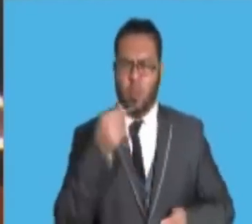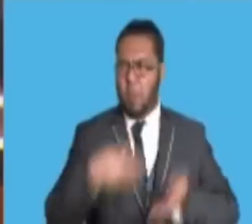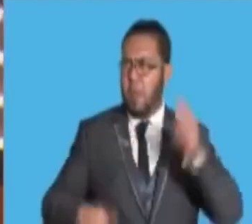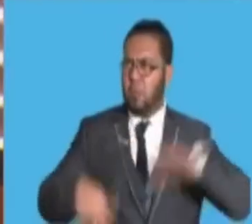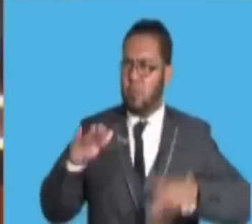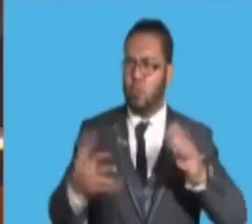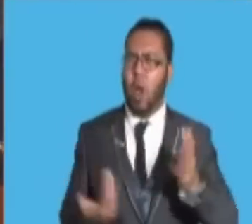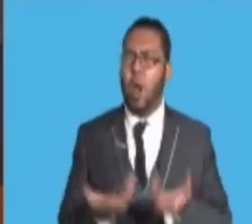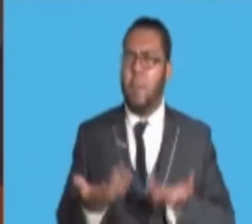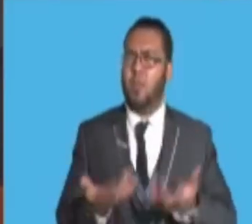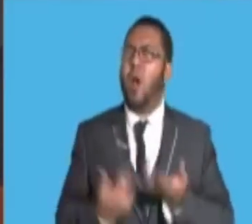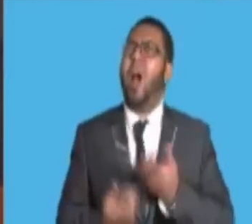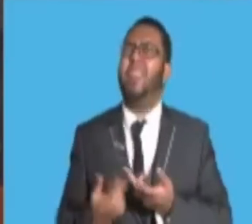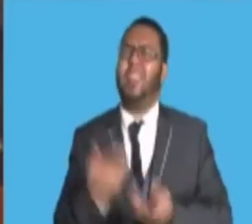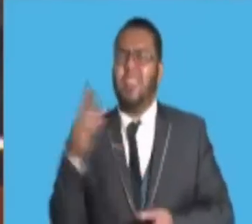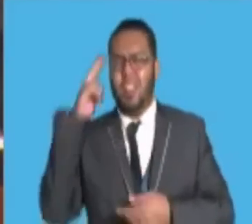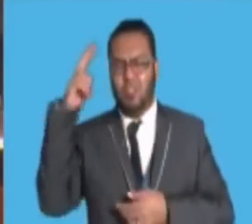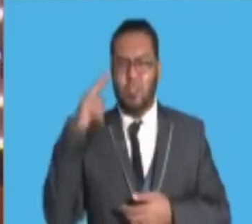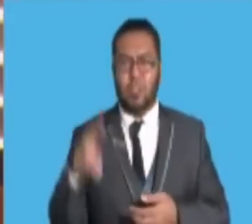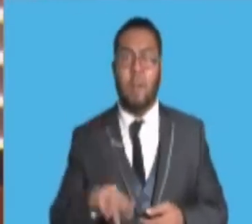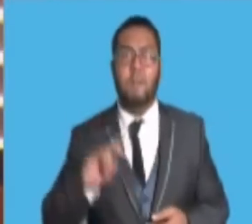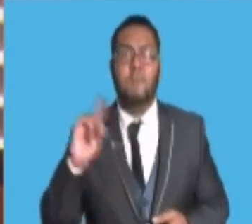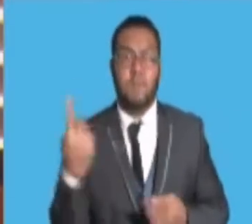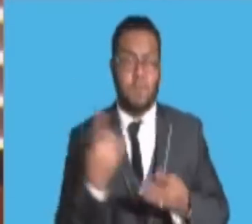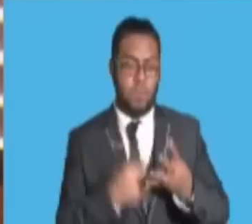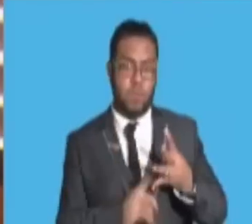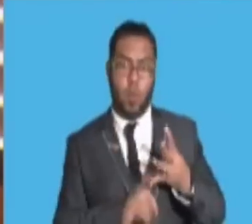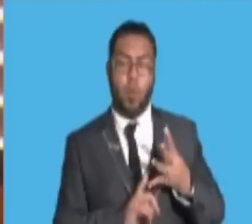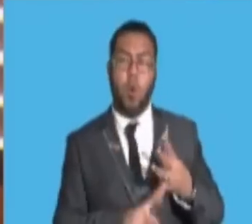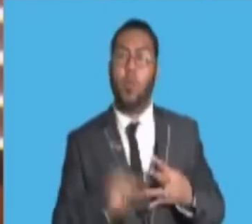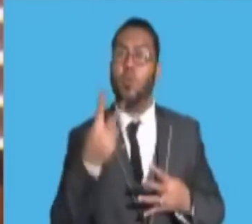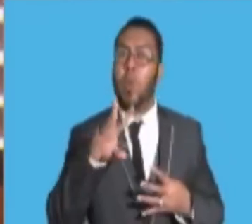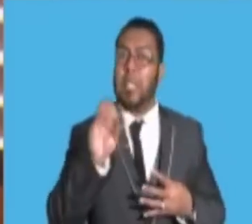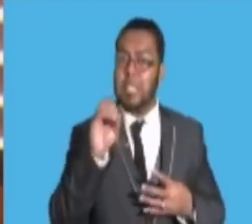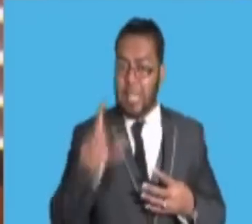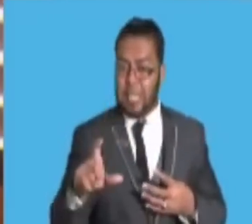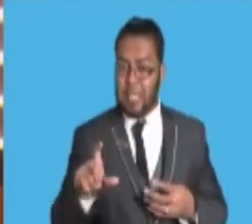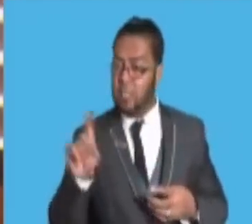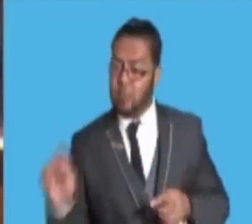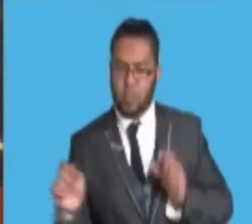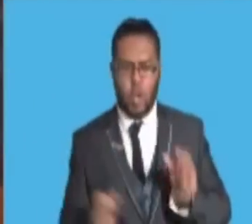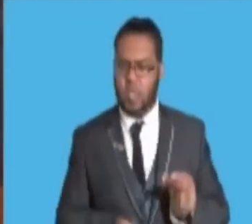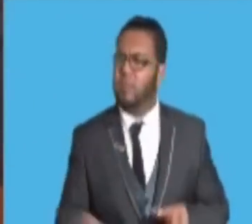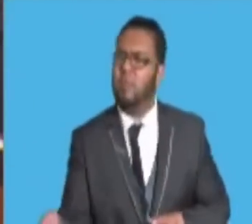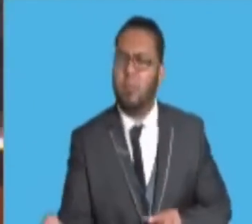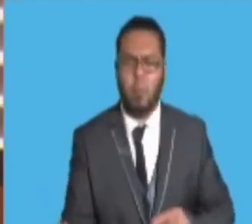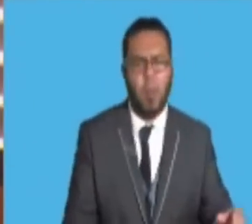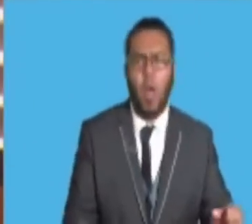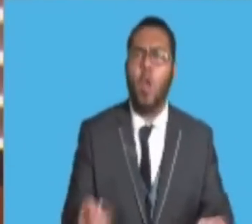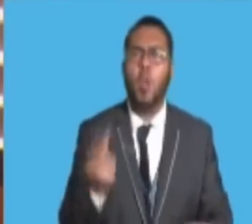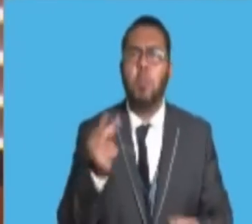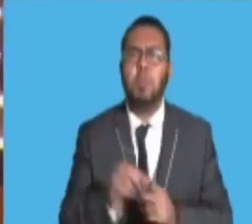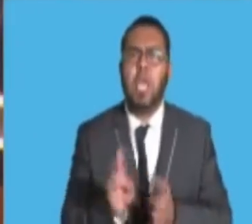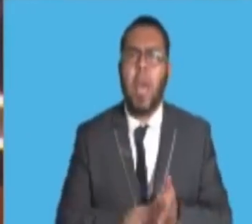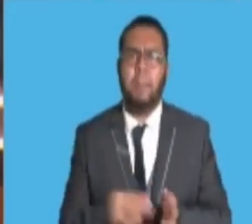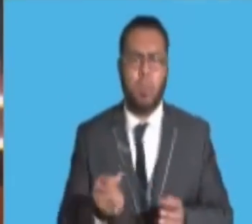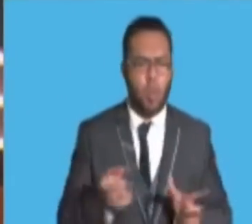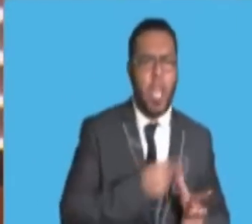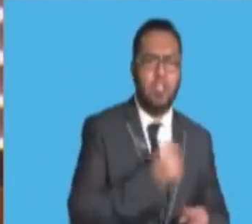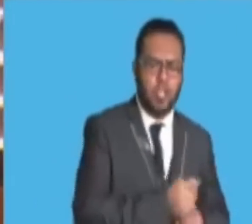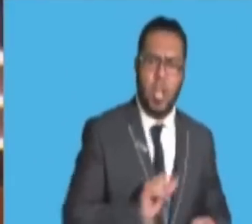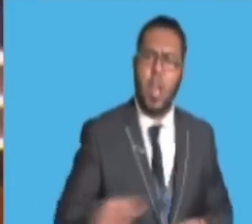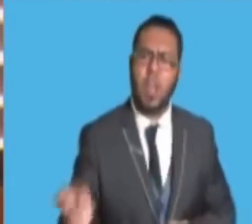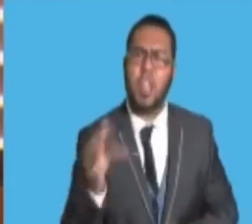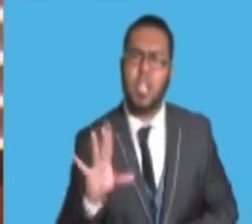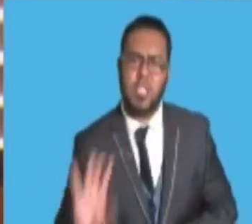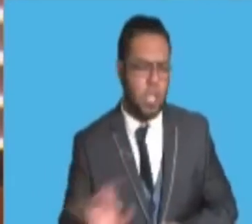some first world countries. Number four, the 20 cents plastic levy is not given to the Prime Minister or the Attorney General, but actually